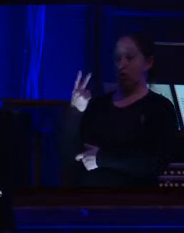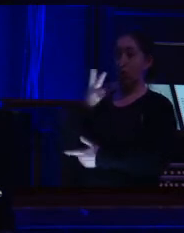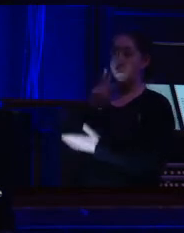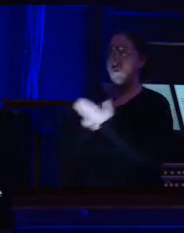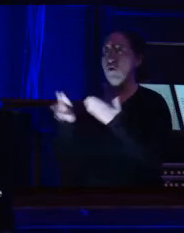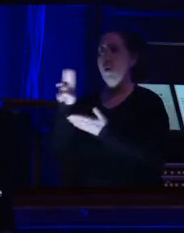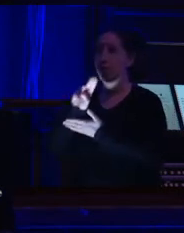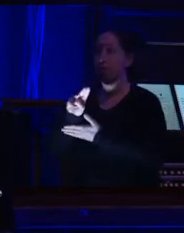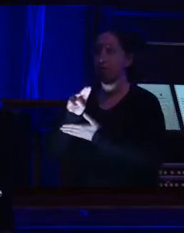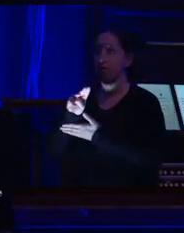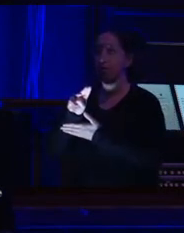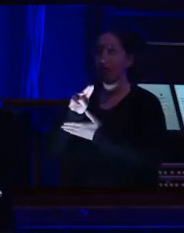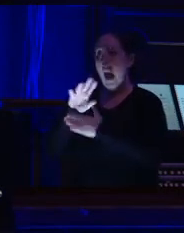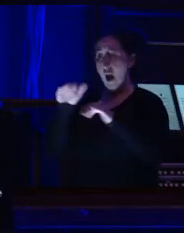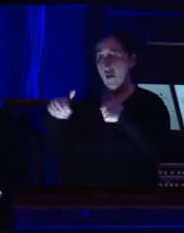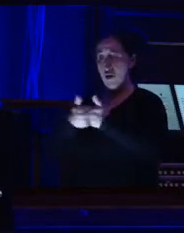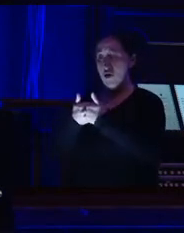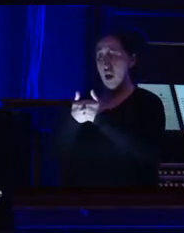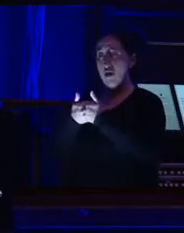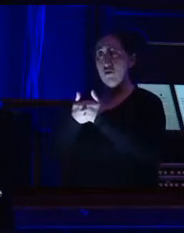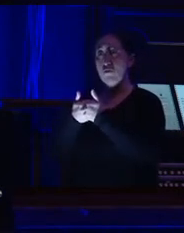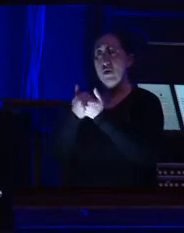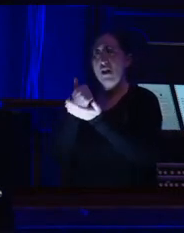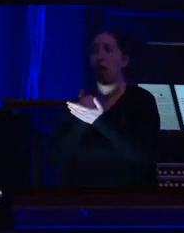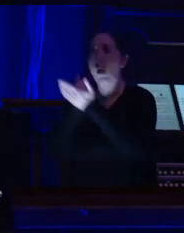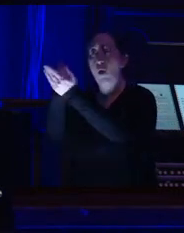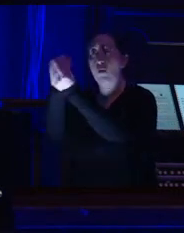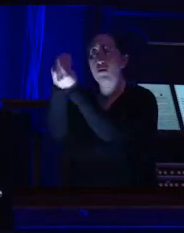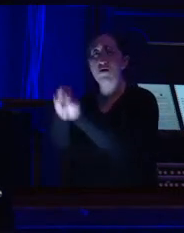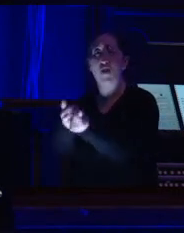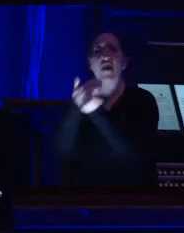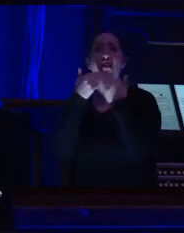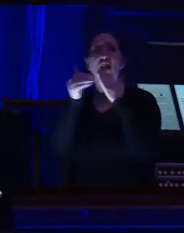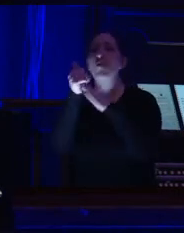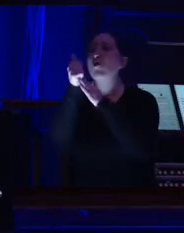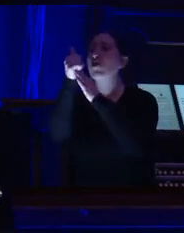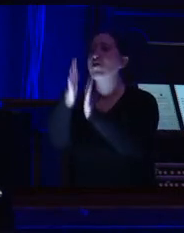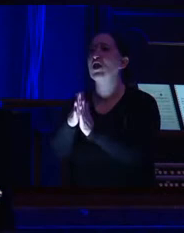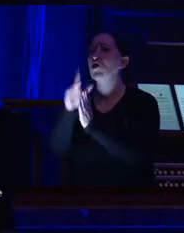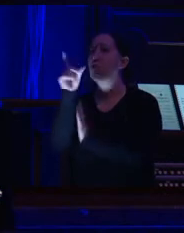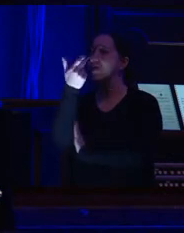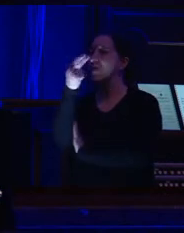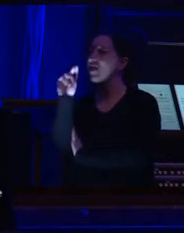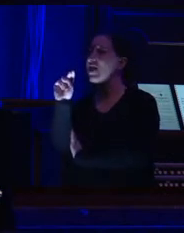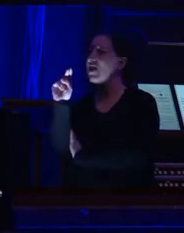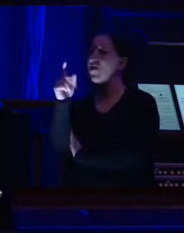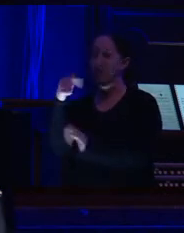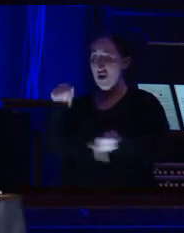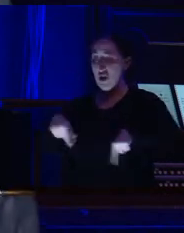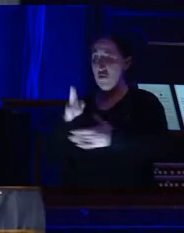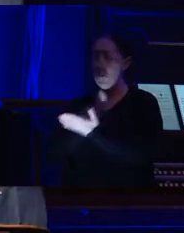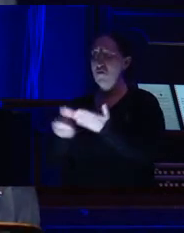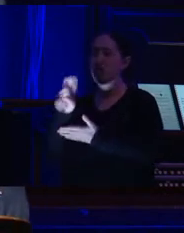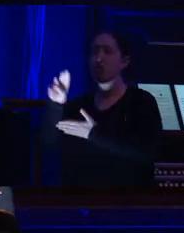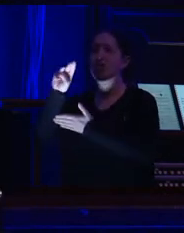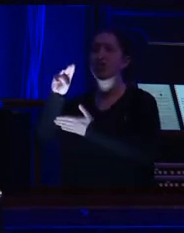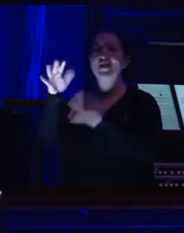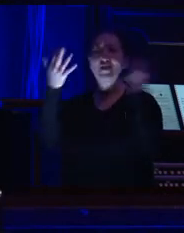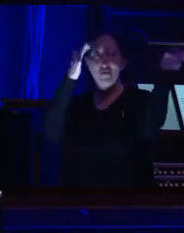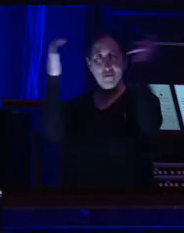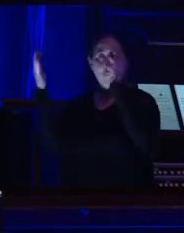existential challenge. Thank you for your leadership to the deans and the heads and directors of this university. Let's hear it for them.